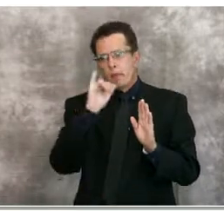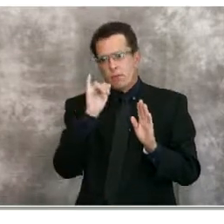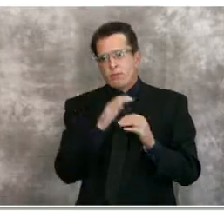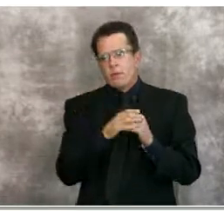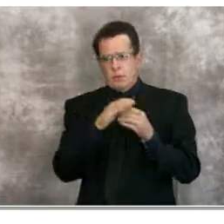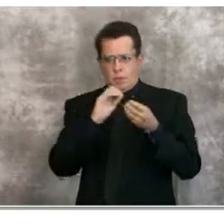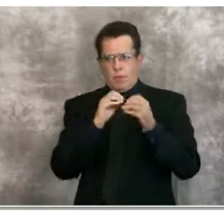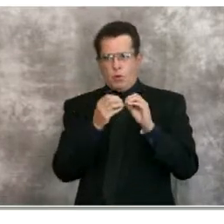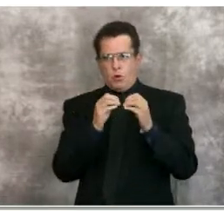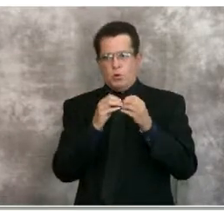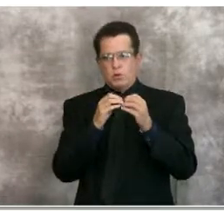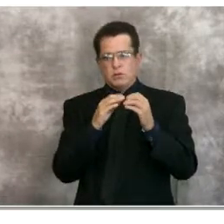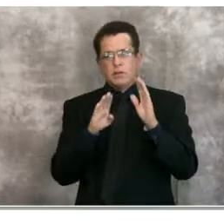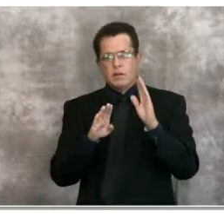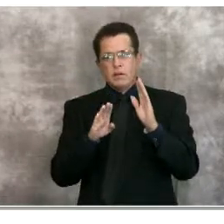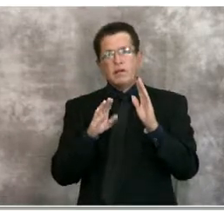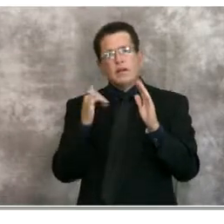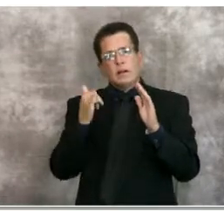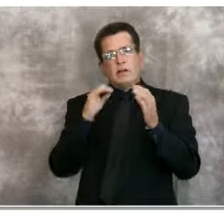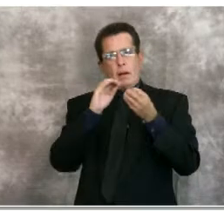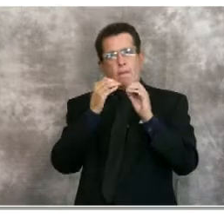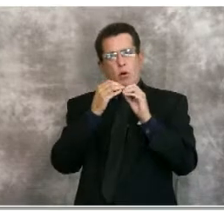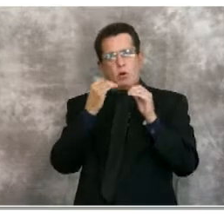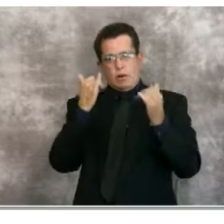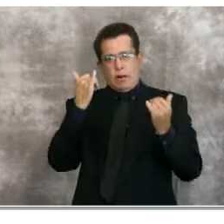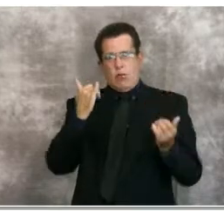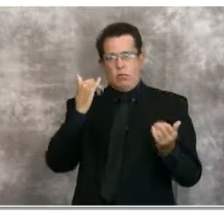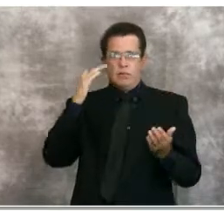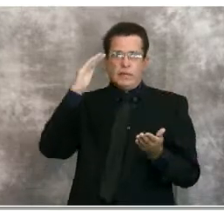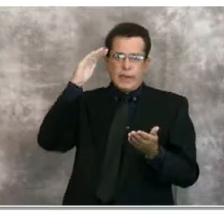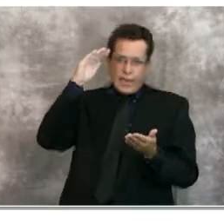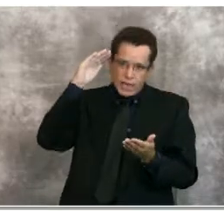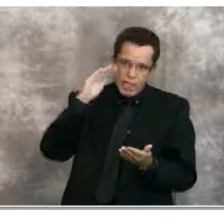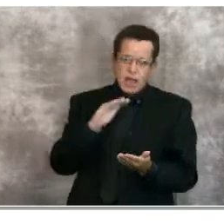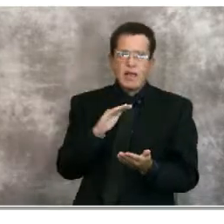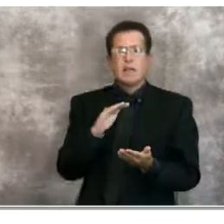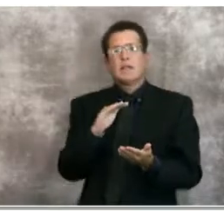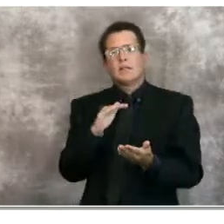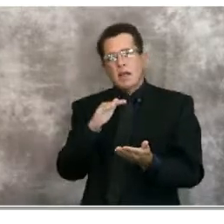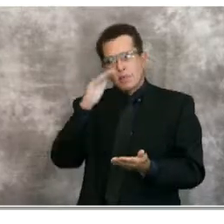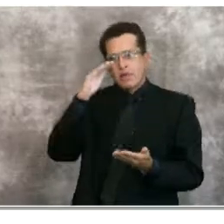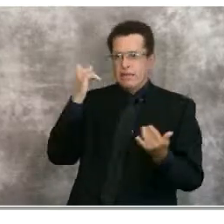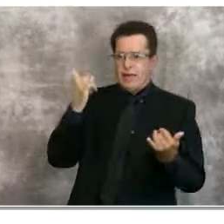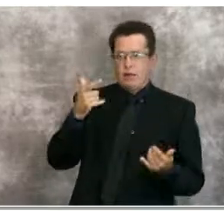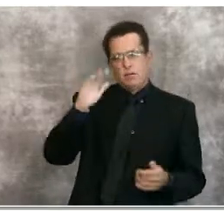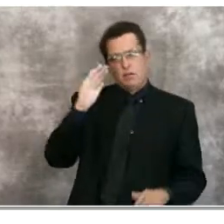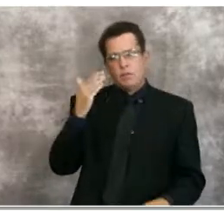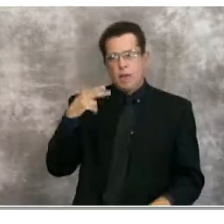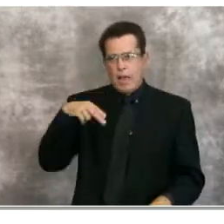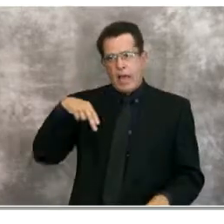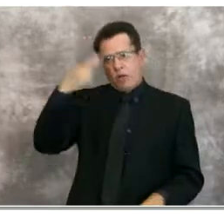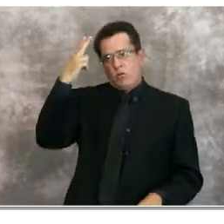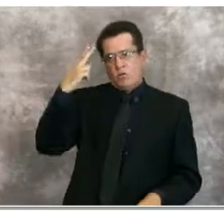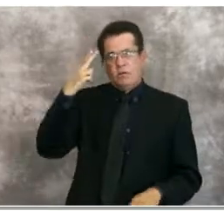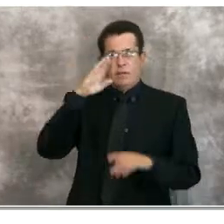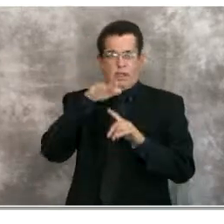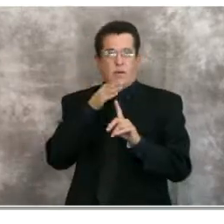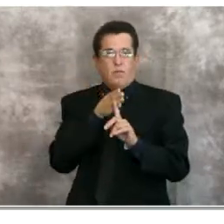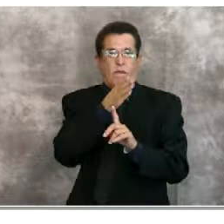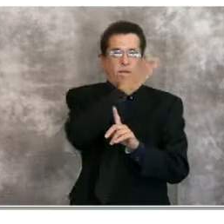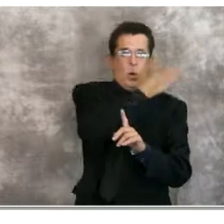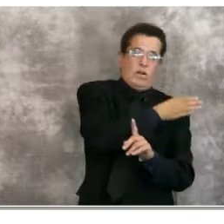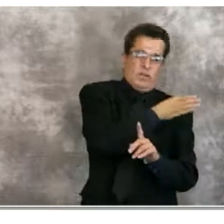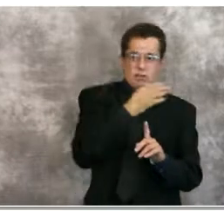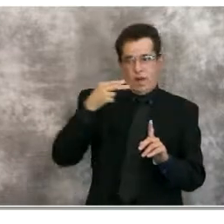incline of the number of cases is, however, dramatically higher than previous weeks. So we wanted